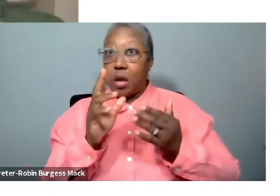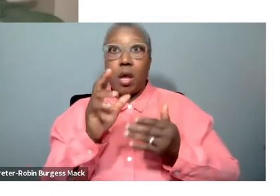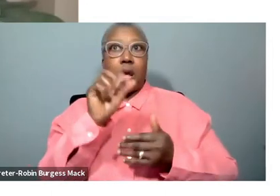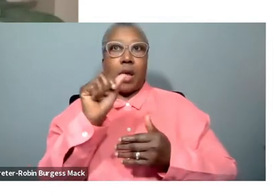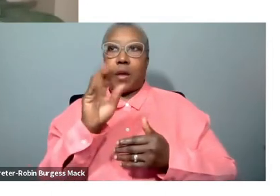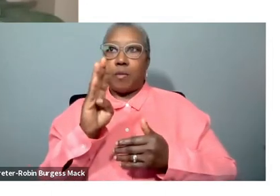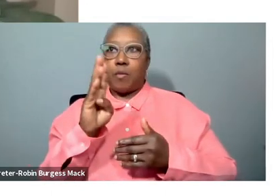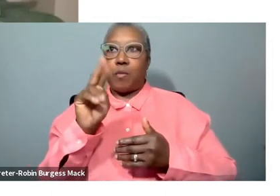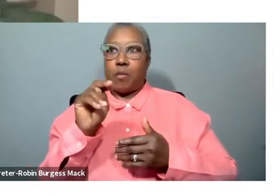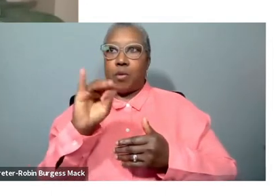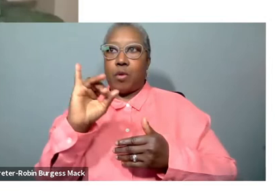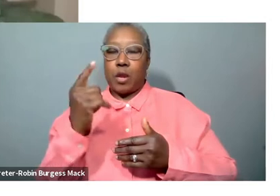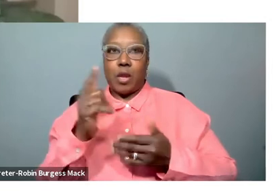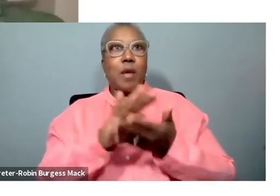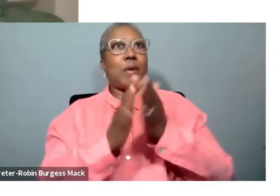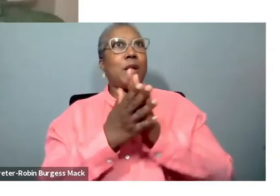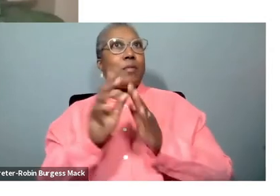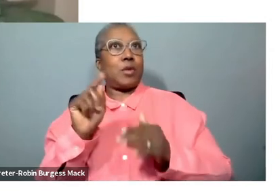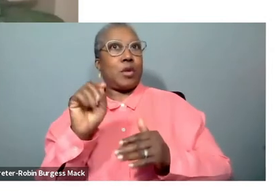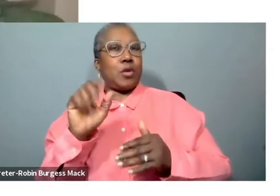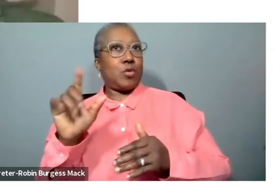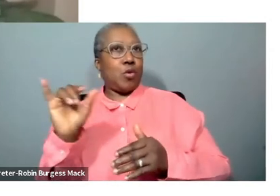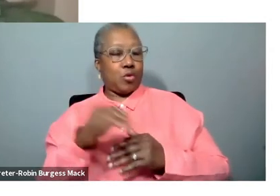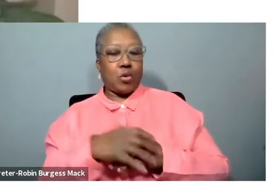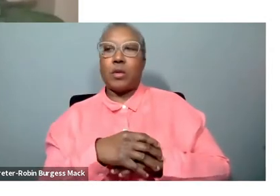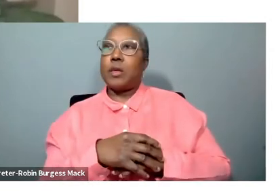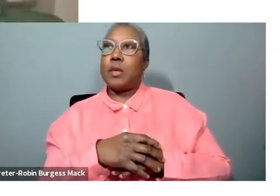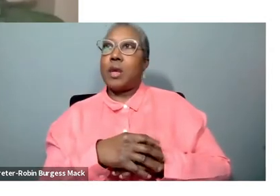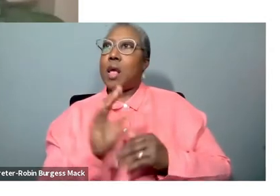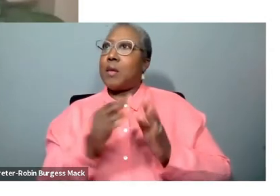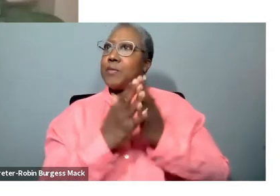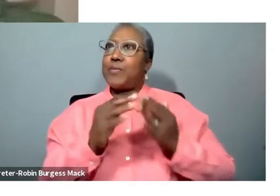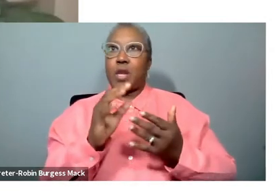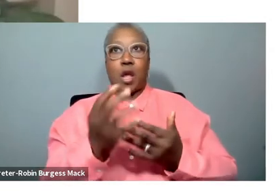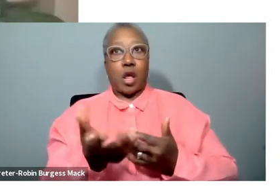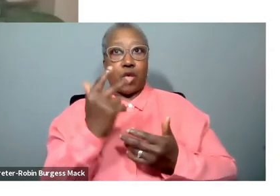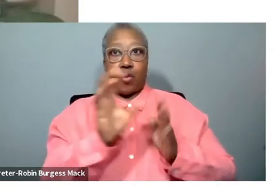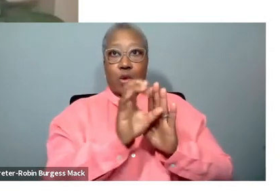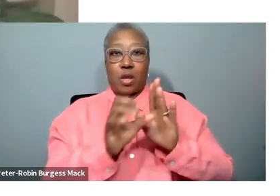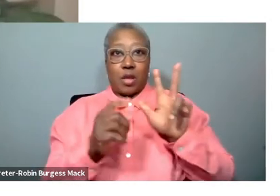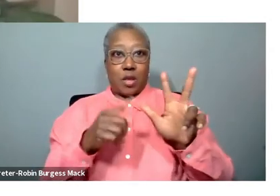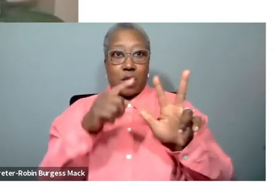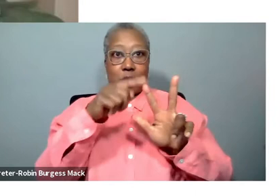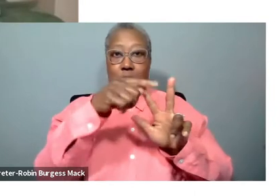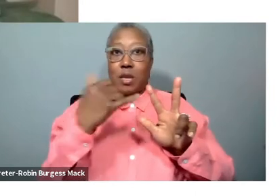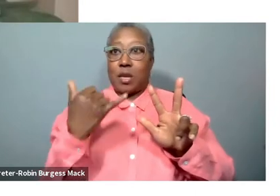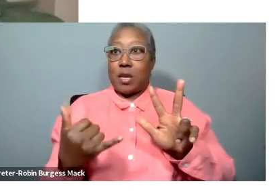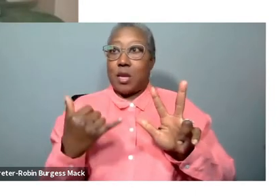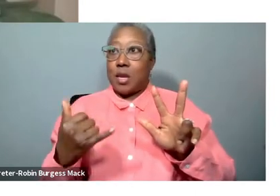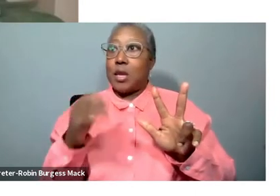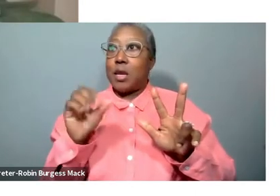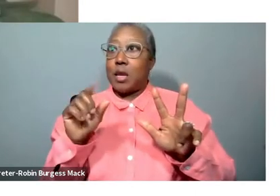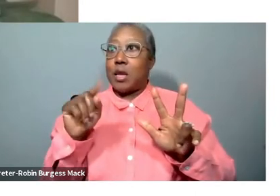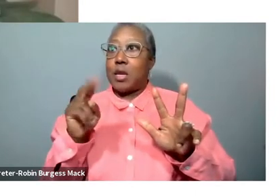an instrument. A Burning is about three characters in contemporary India